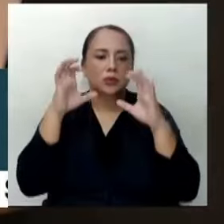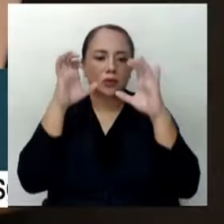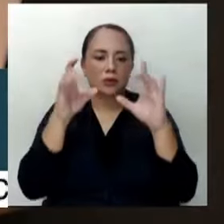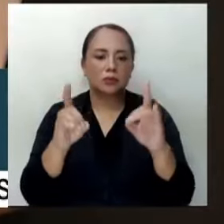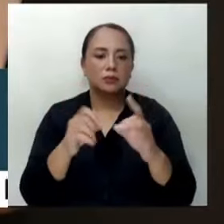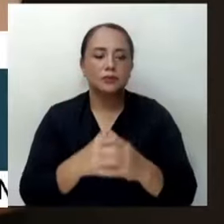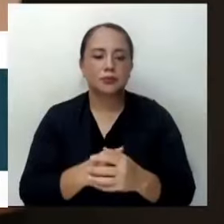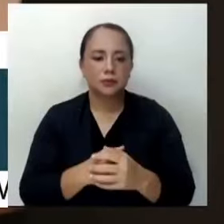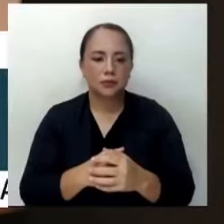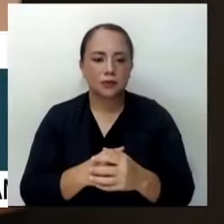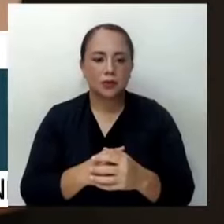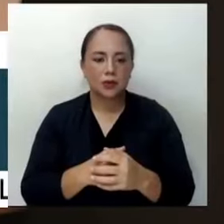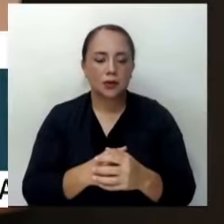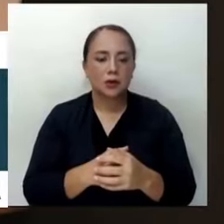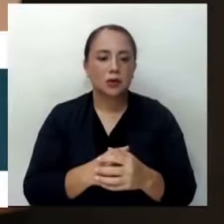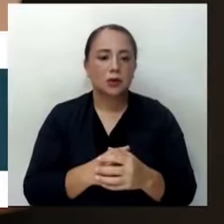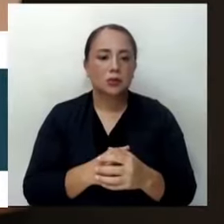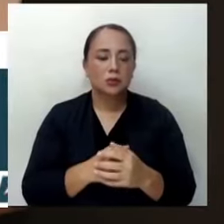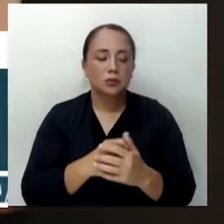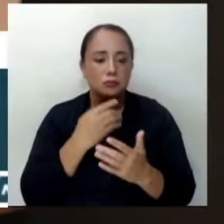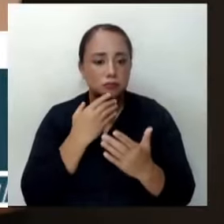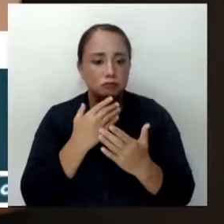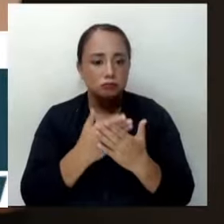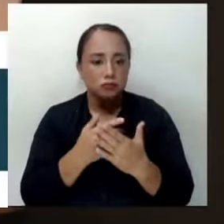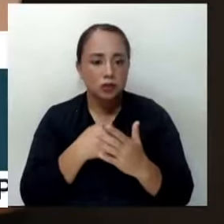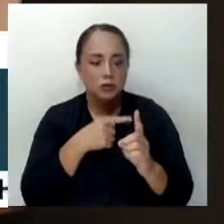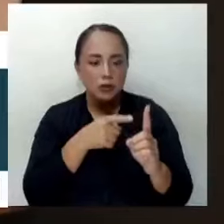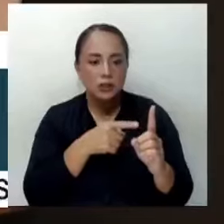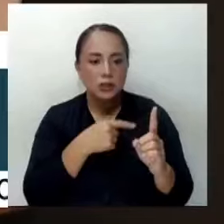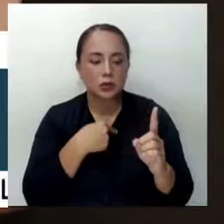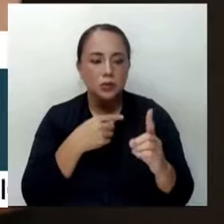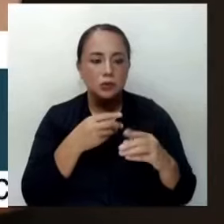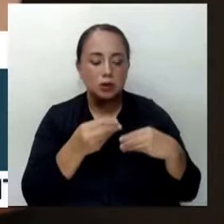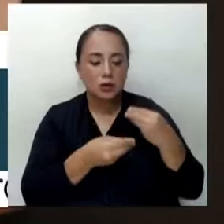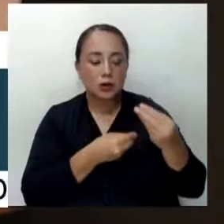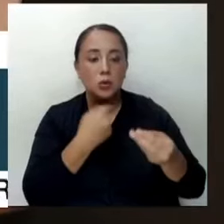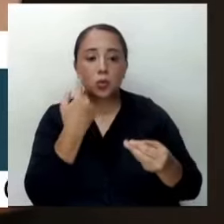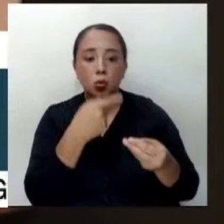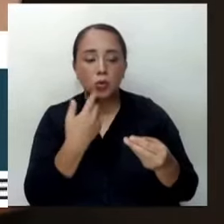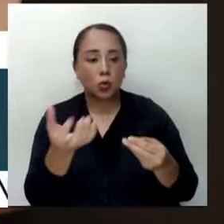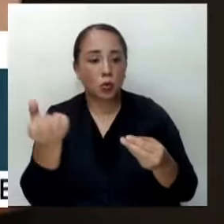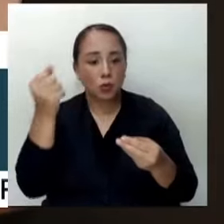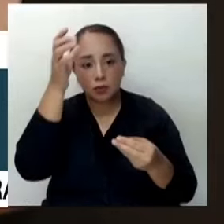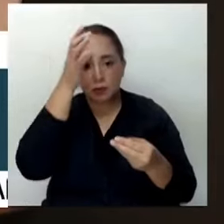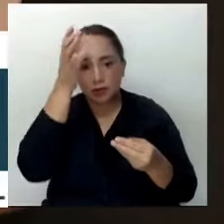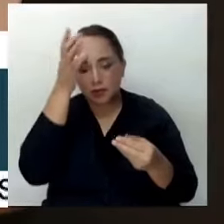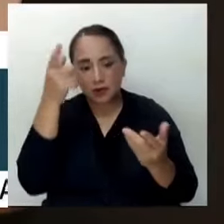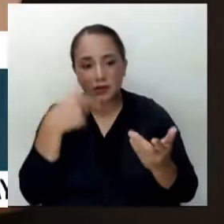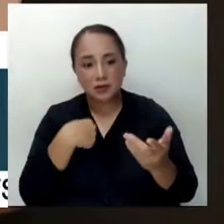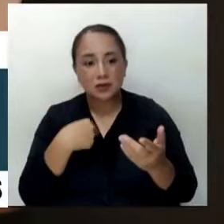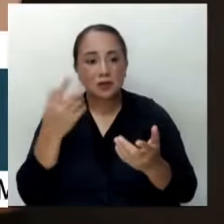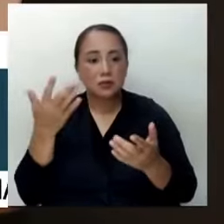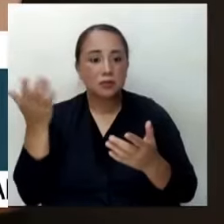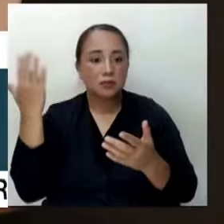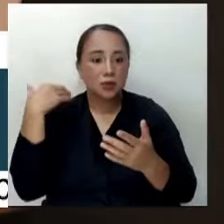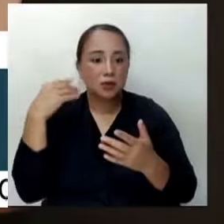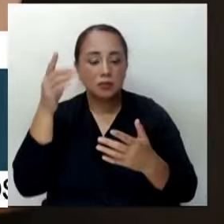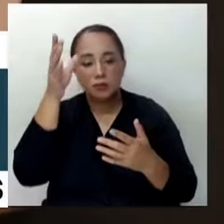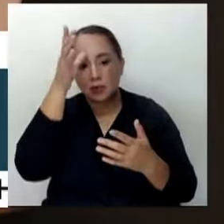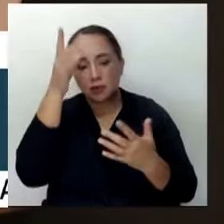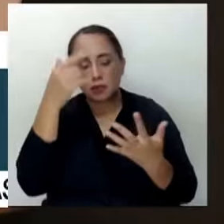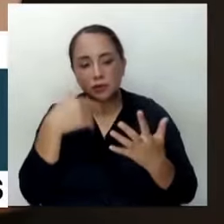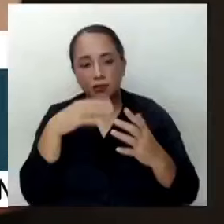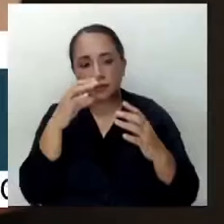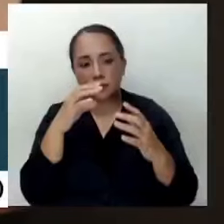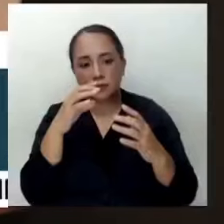Maganda naman talaga yung trabaho niya. Legacy din niya ng tatay niya. Oh, yes. Nung nasa UP College of Law, tatay niya, presidente ng UP. At